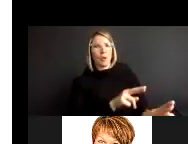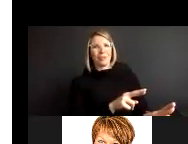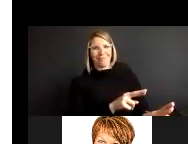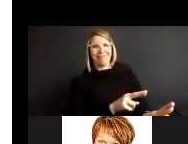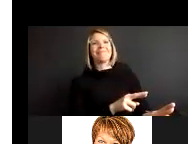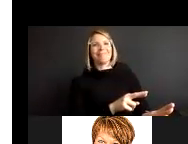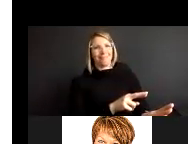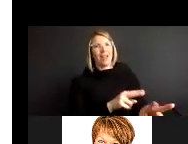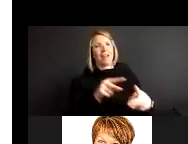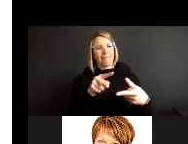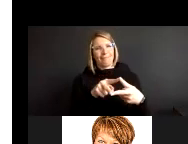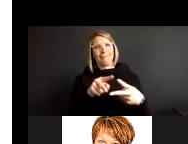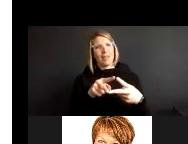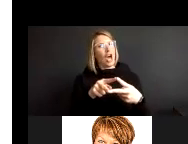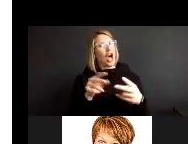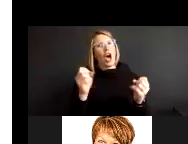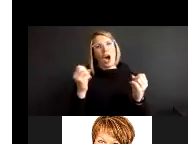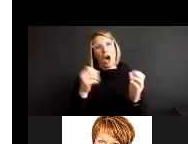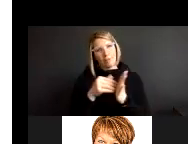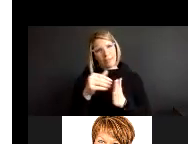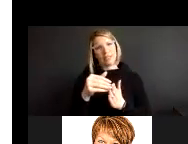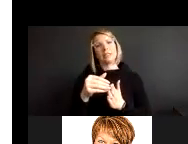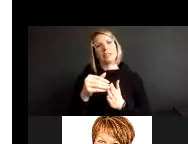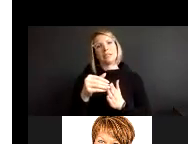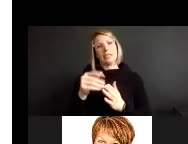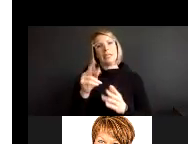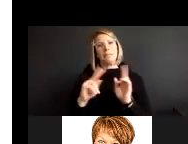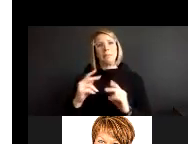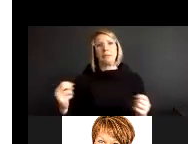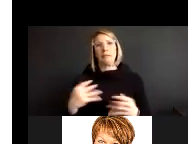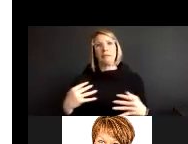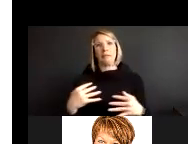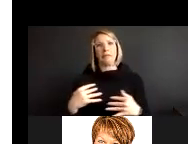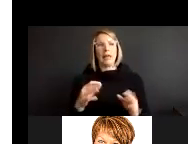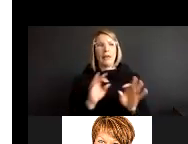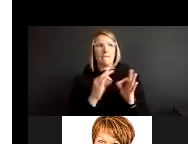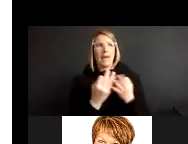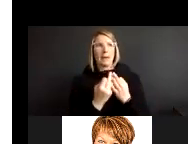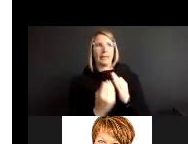that's scratching the surface. And I don't think we always see what's going on underneath.